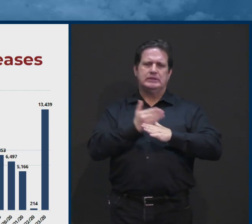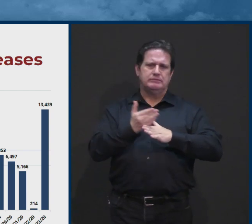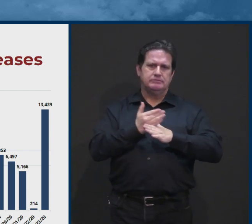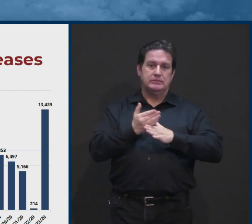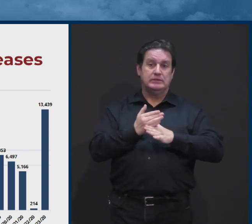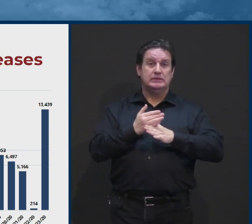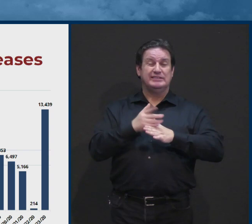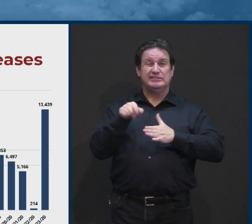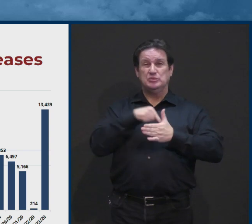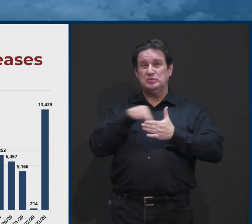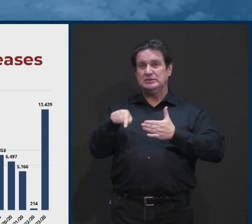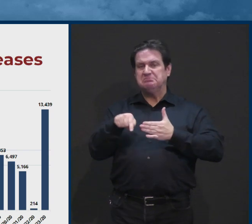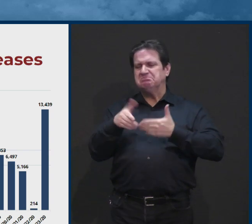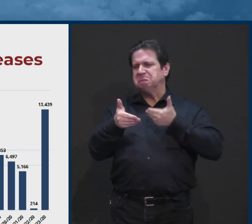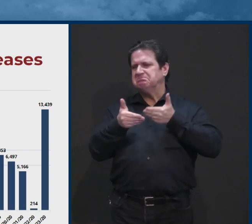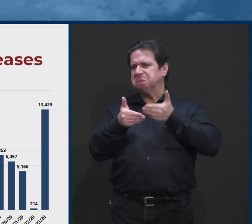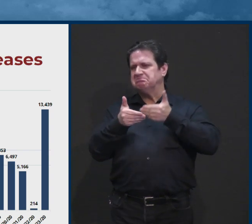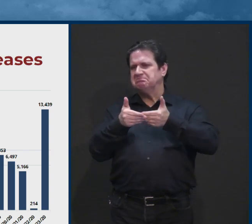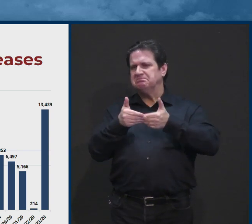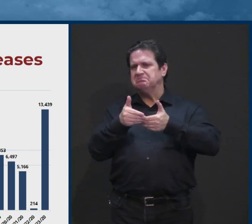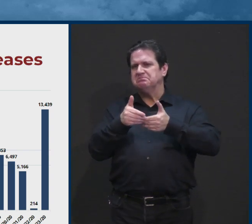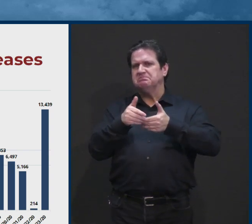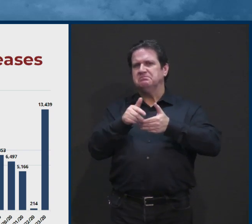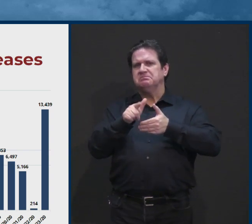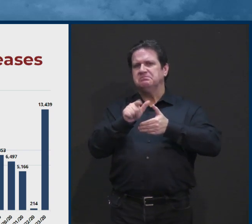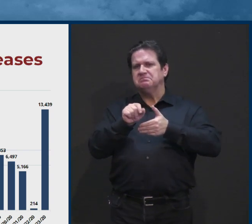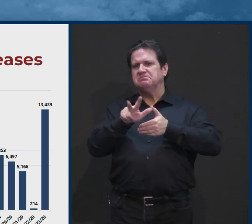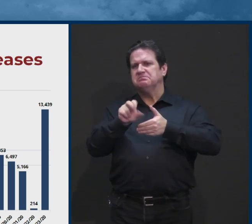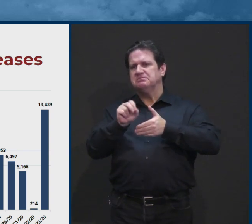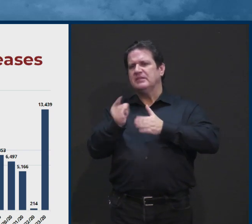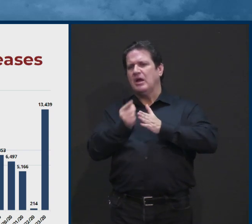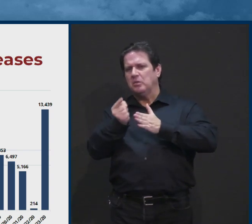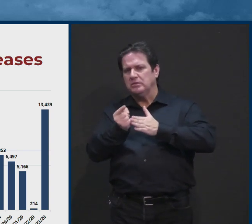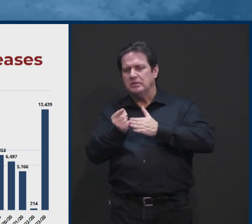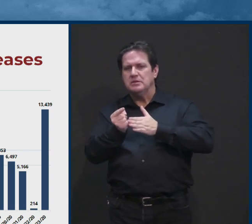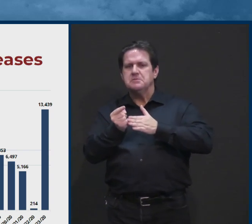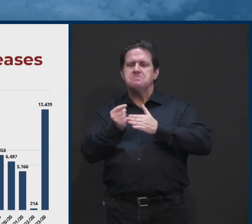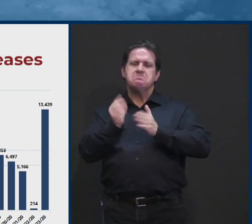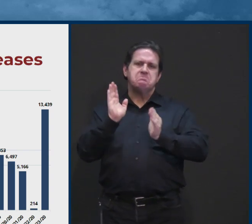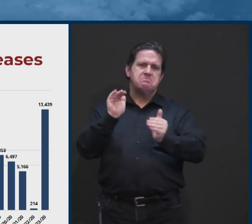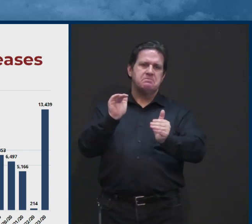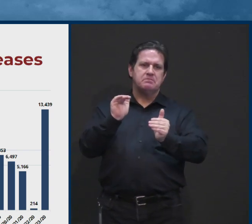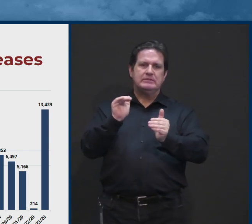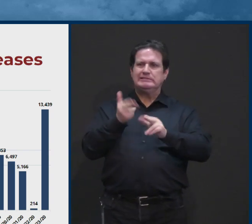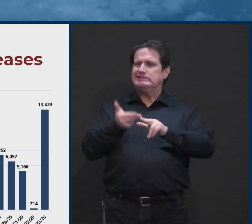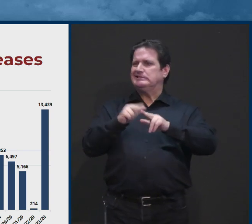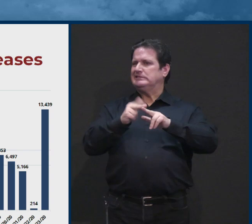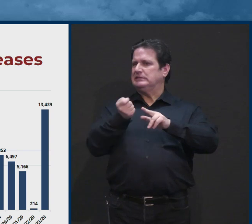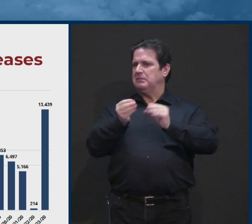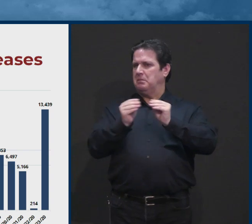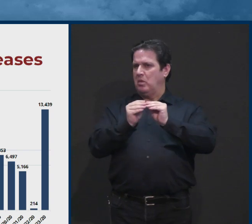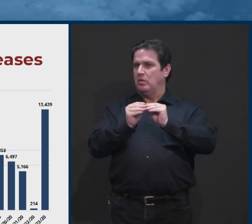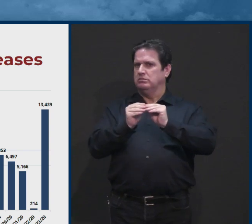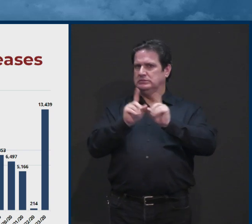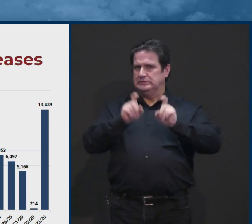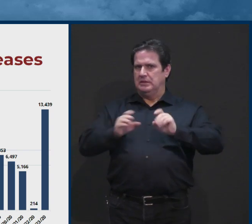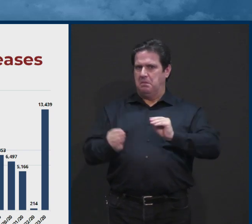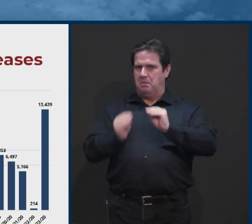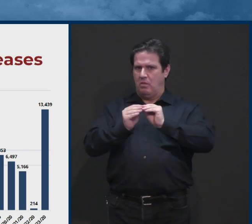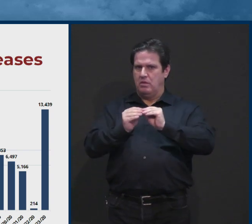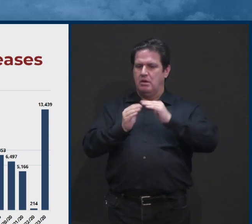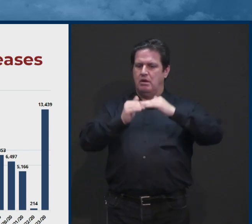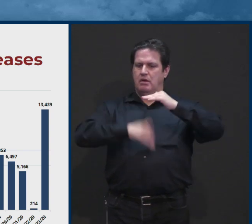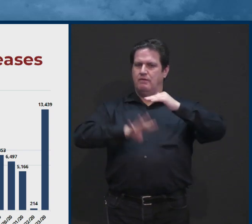about Friday on, we're closer to the 28 to 30-hour period of time. I'm expecting that to increase a little bit more, but hopefully we're going to keep that under